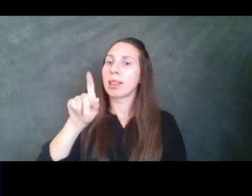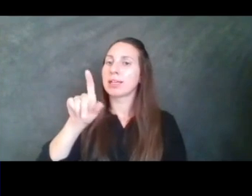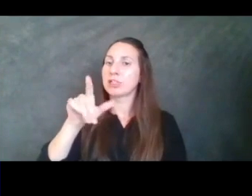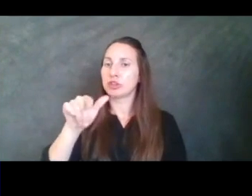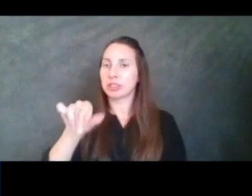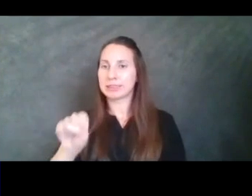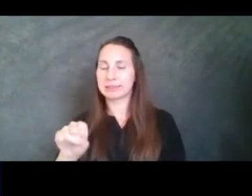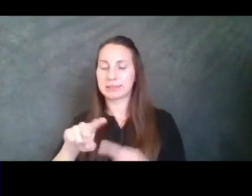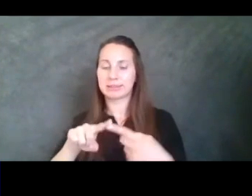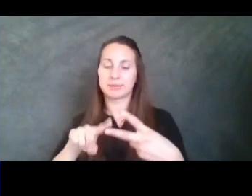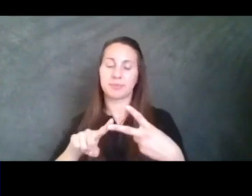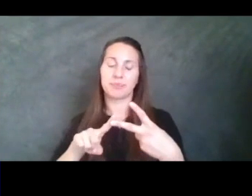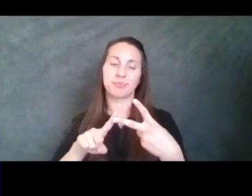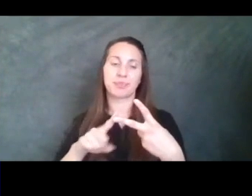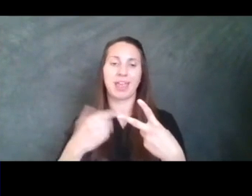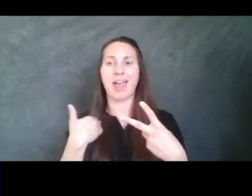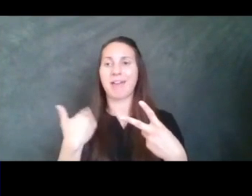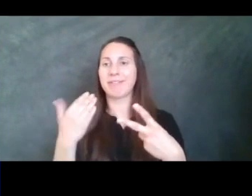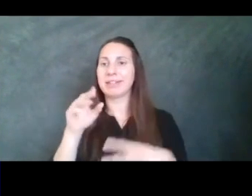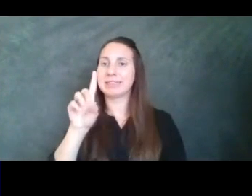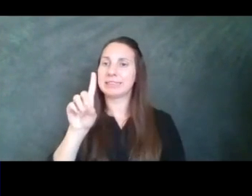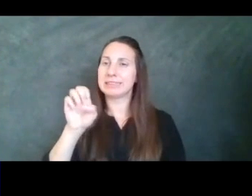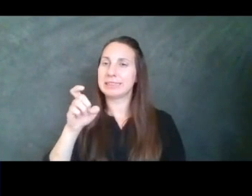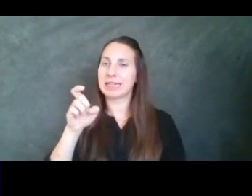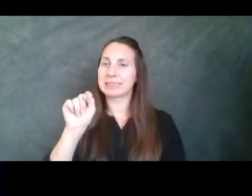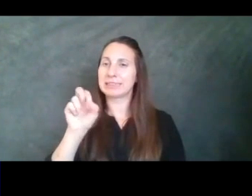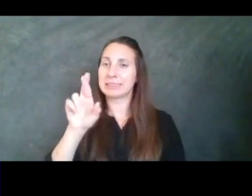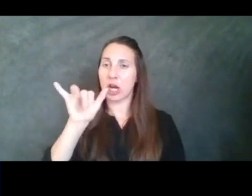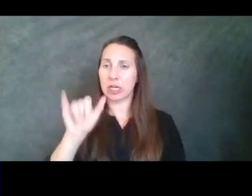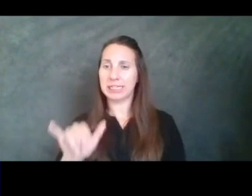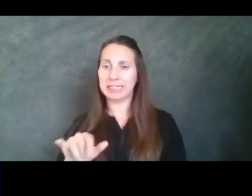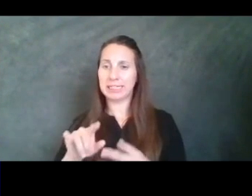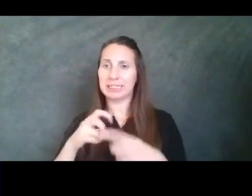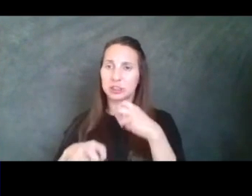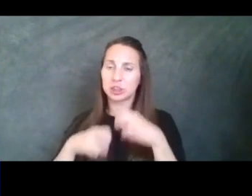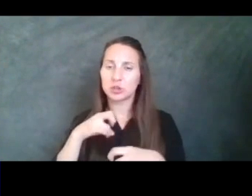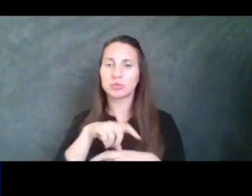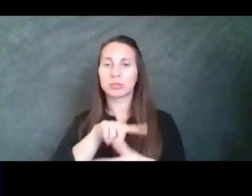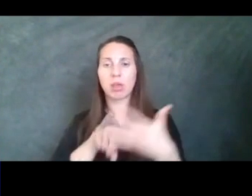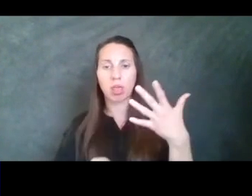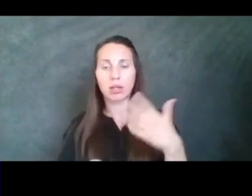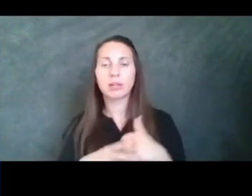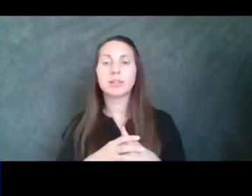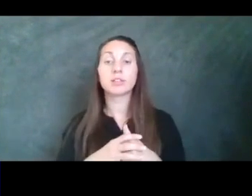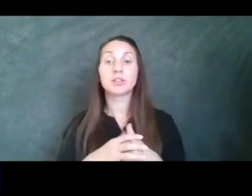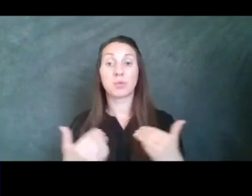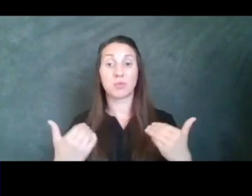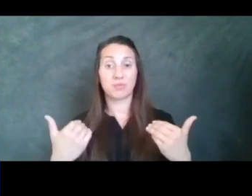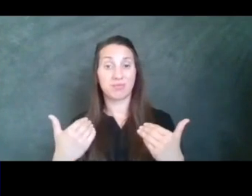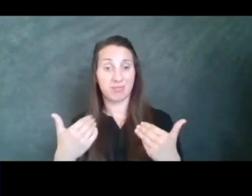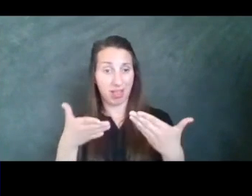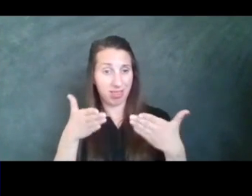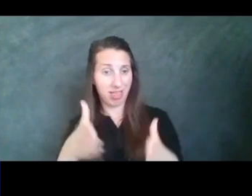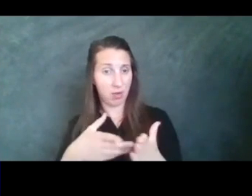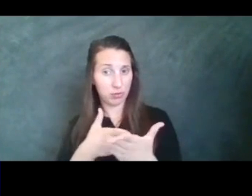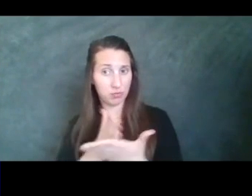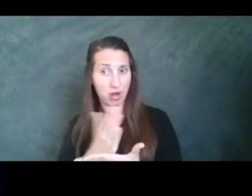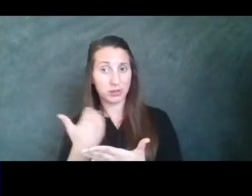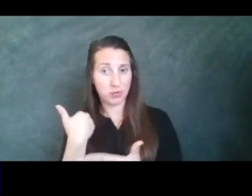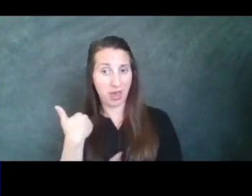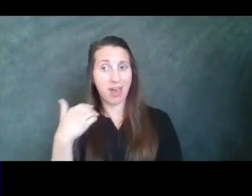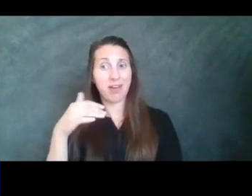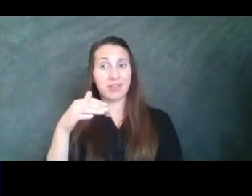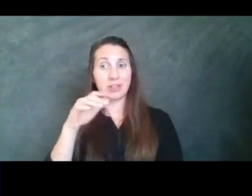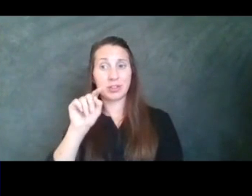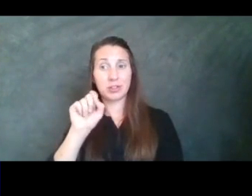to use drinks. Being allowed to have a straw is a reasonable modification. For a person